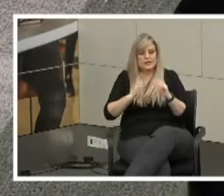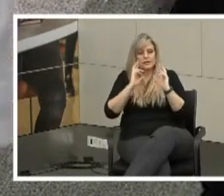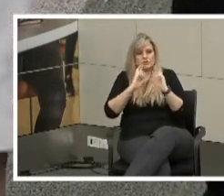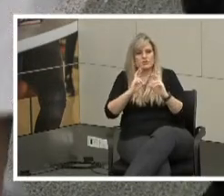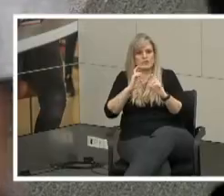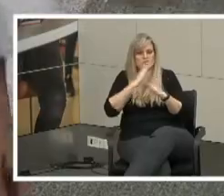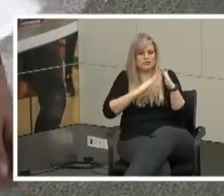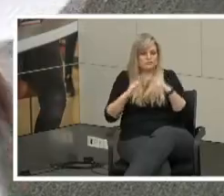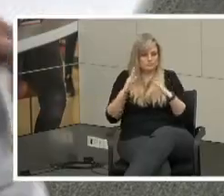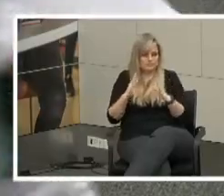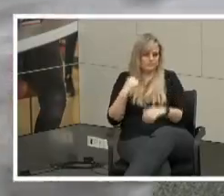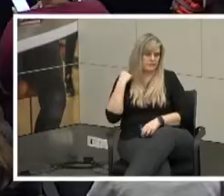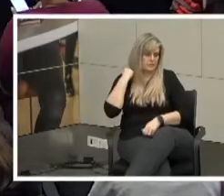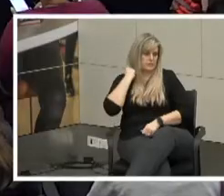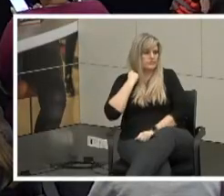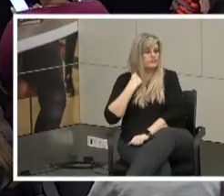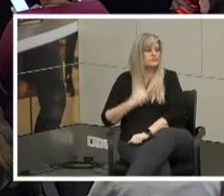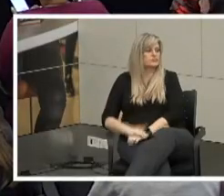thank